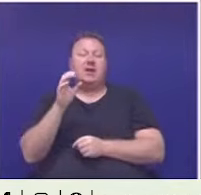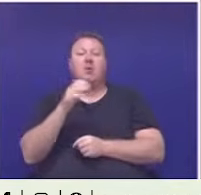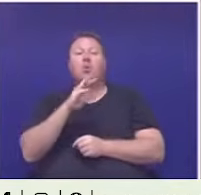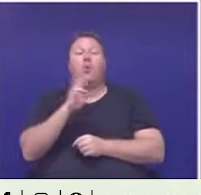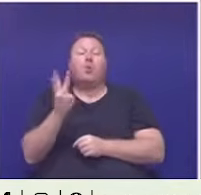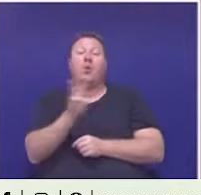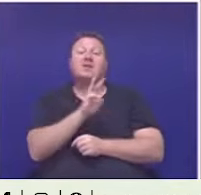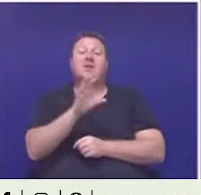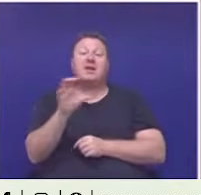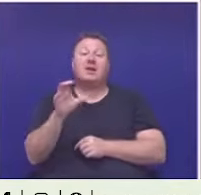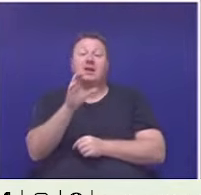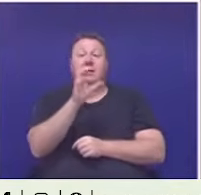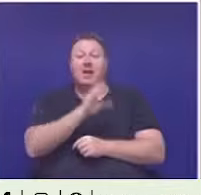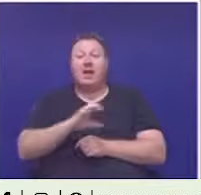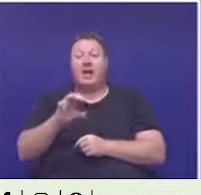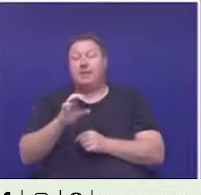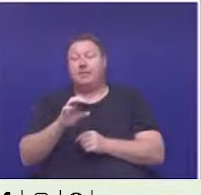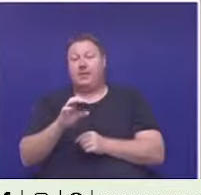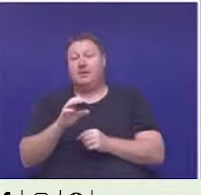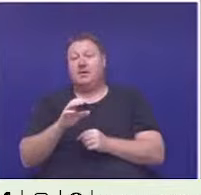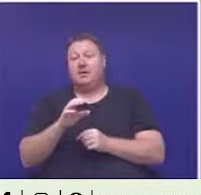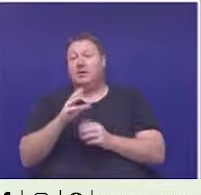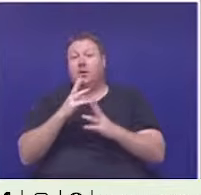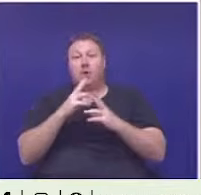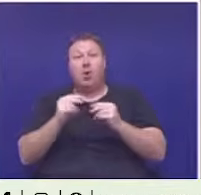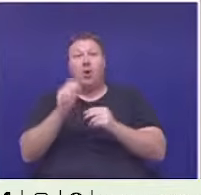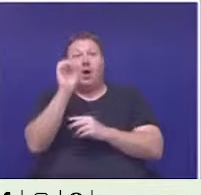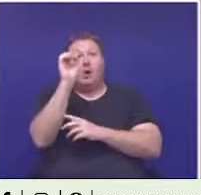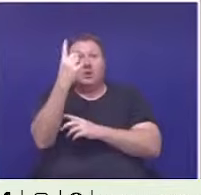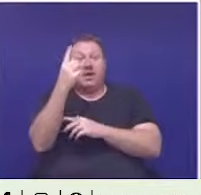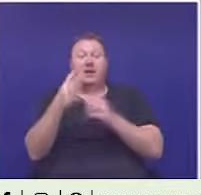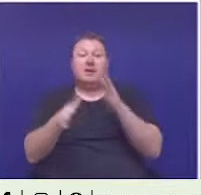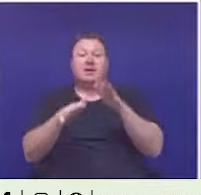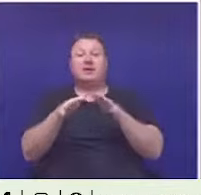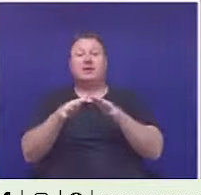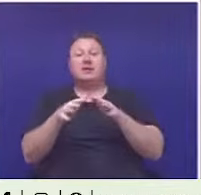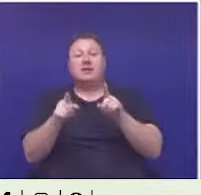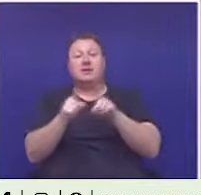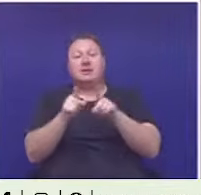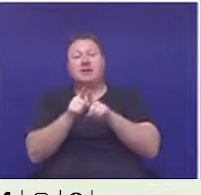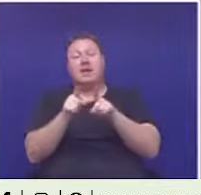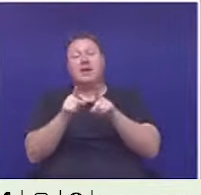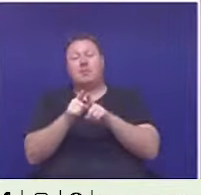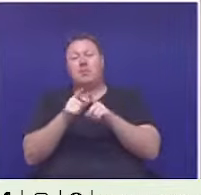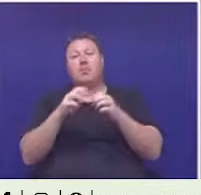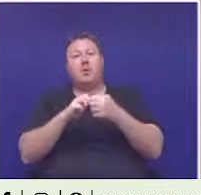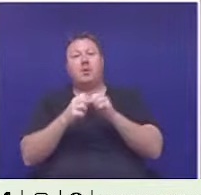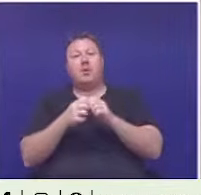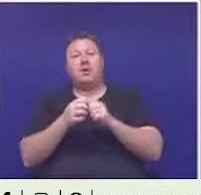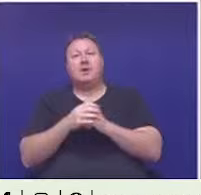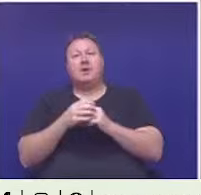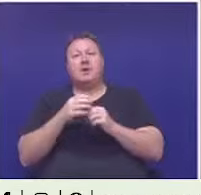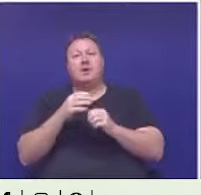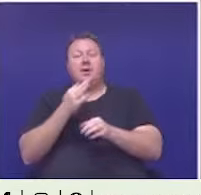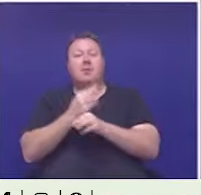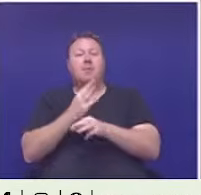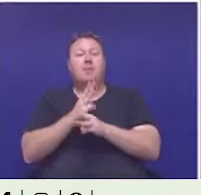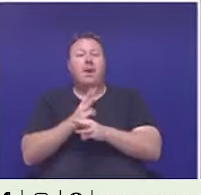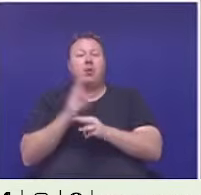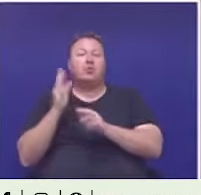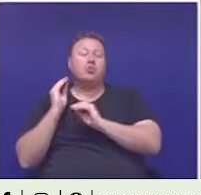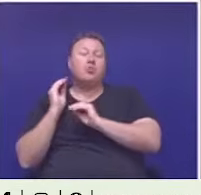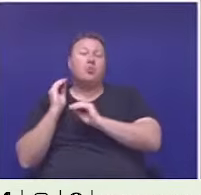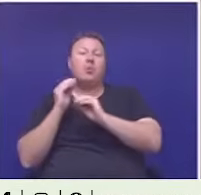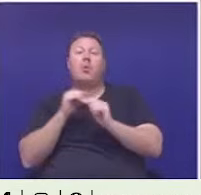instance, similar problem, where as parents are moving to areas of economic